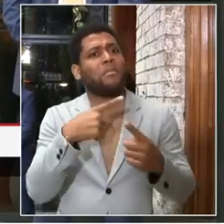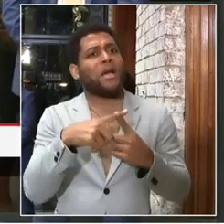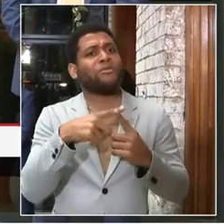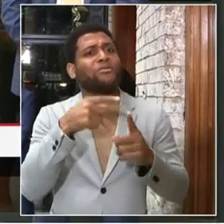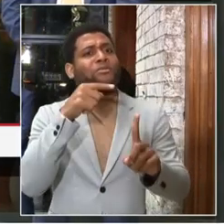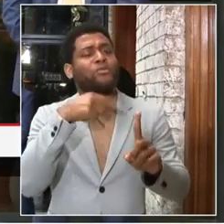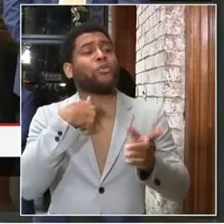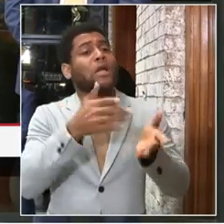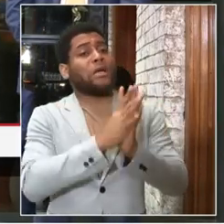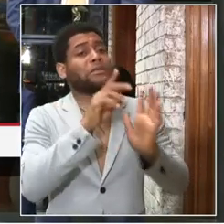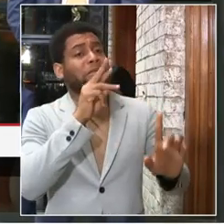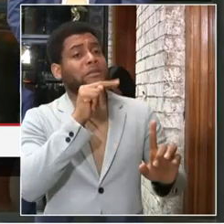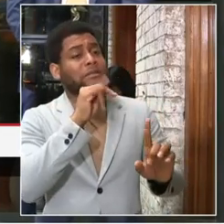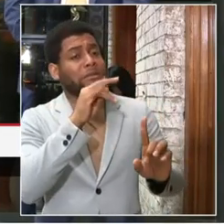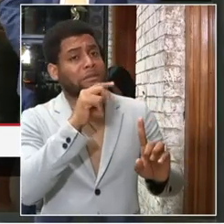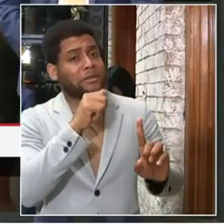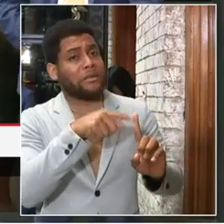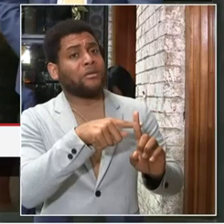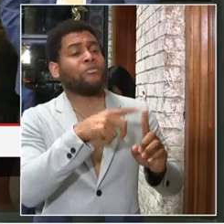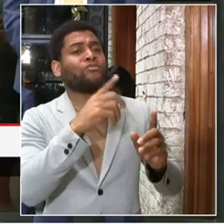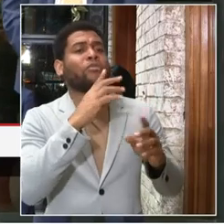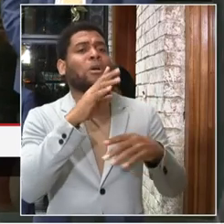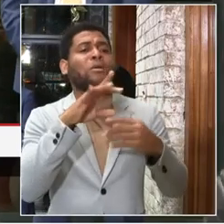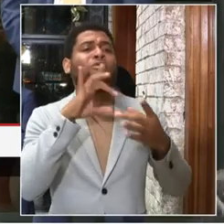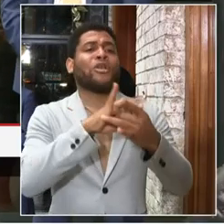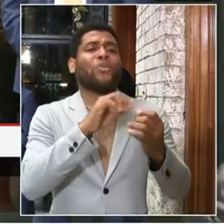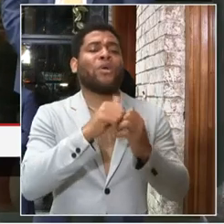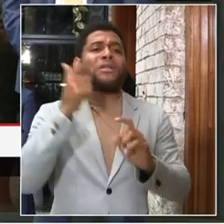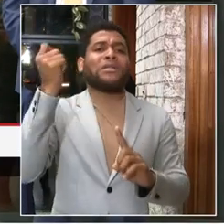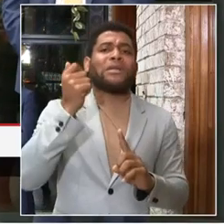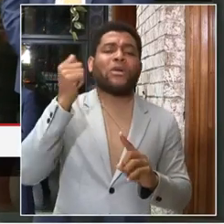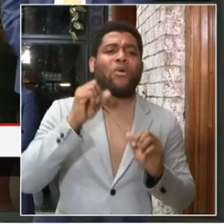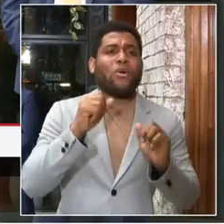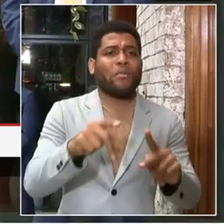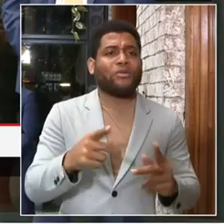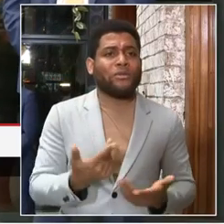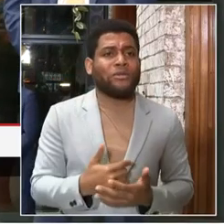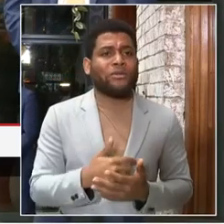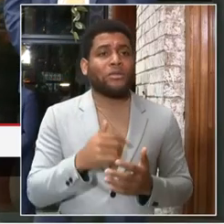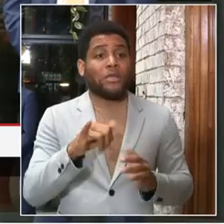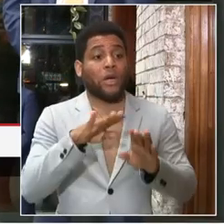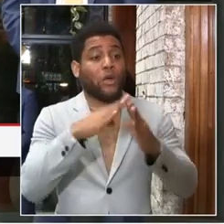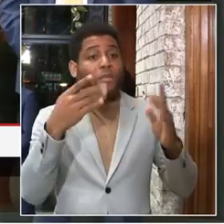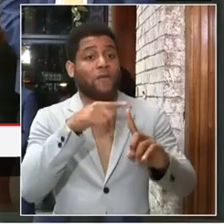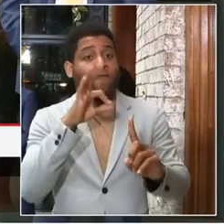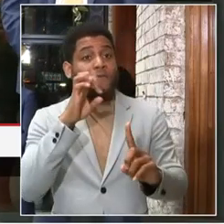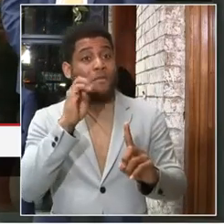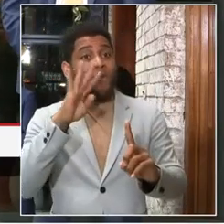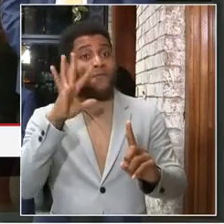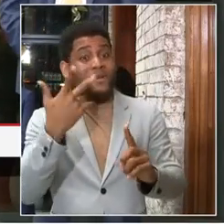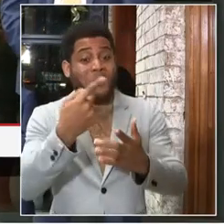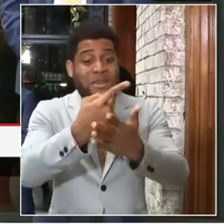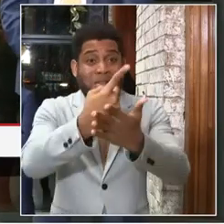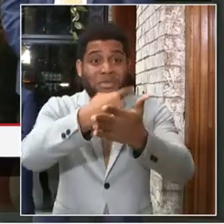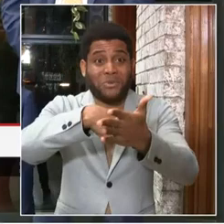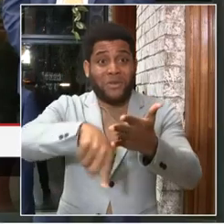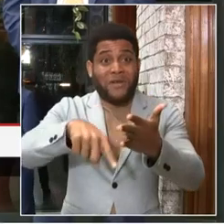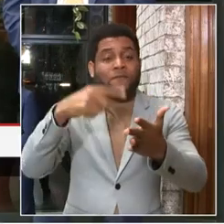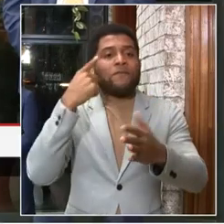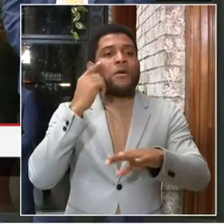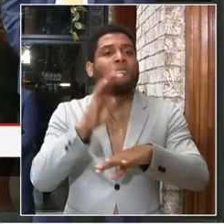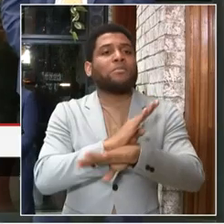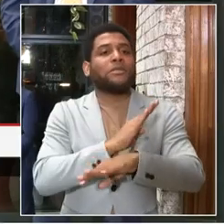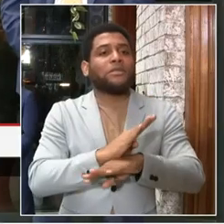more about that grant opportunity that opens on February 5th. That's next week, where businesses